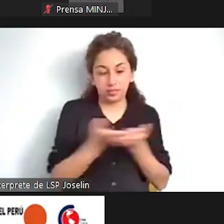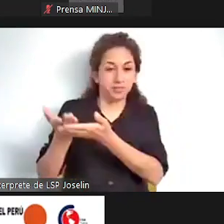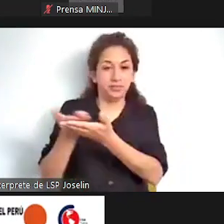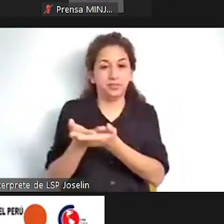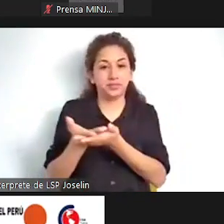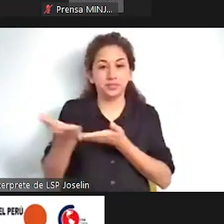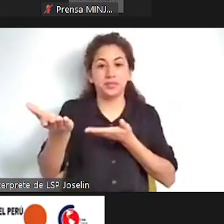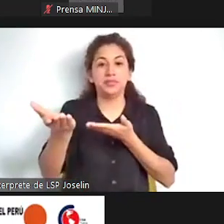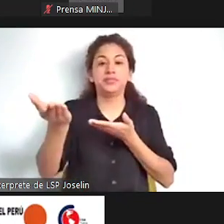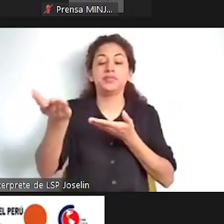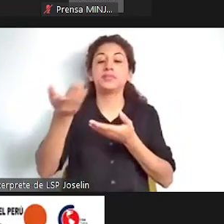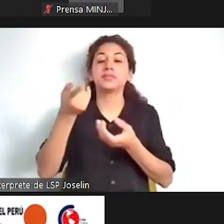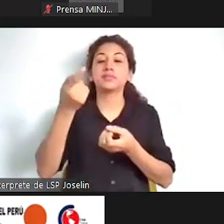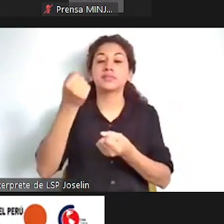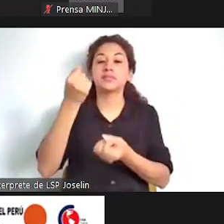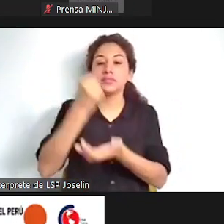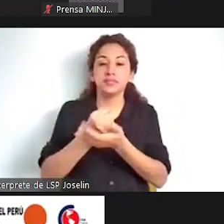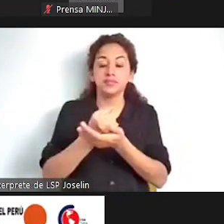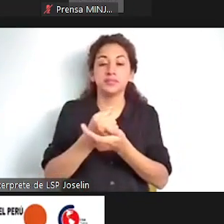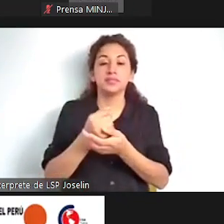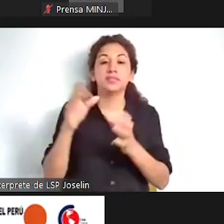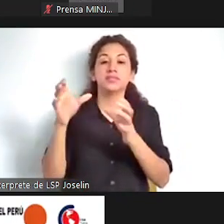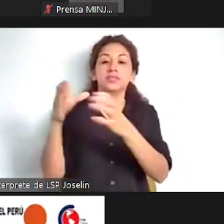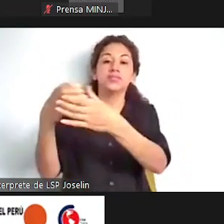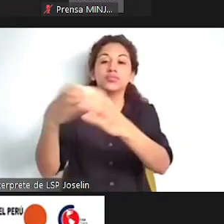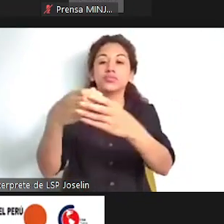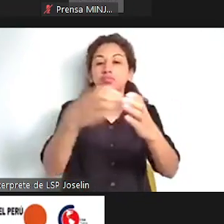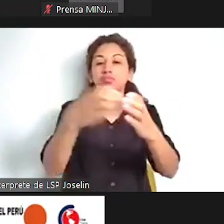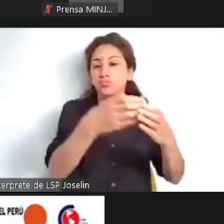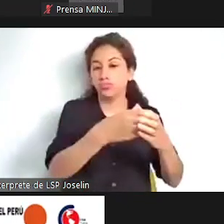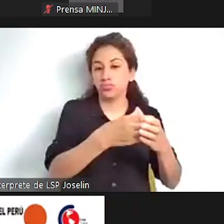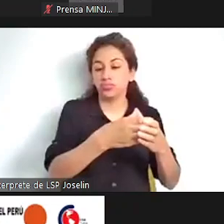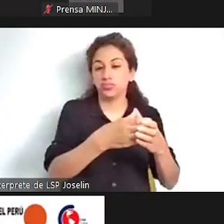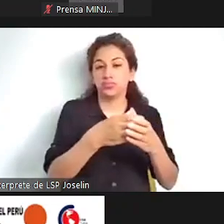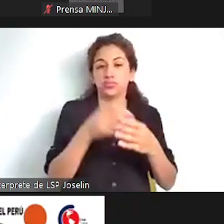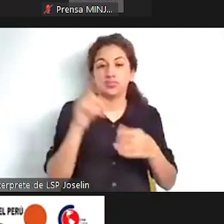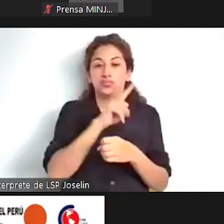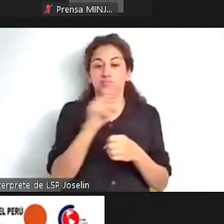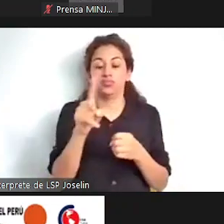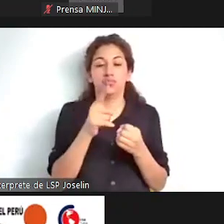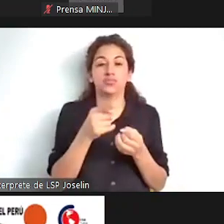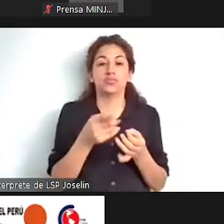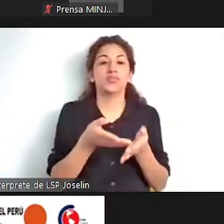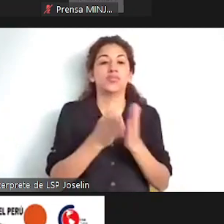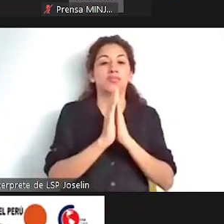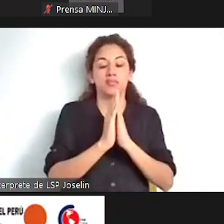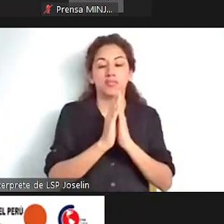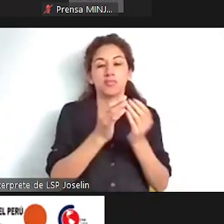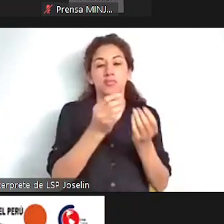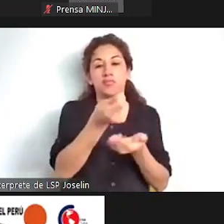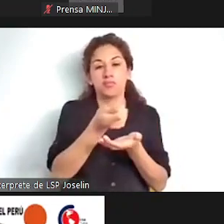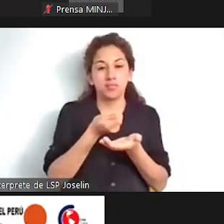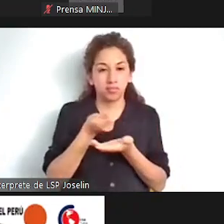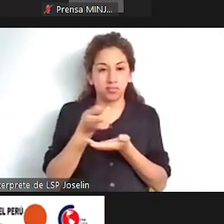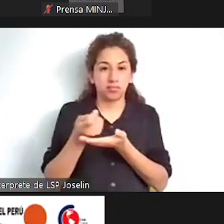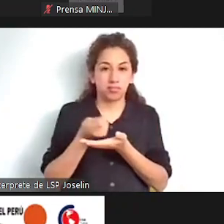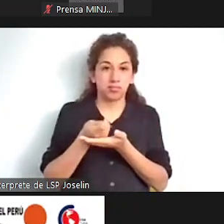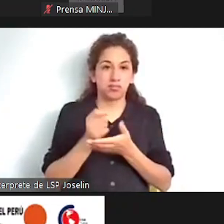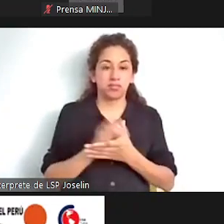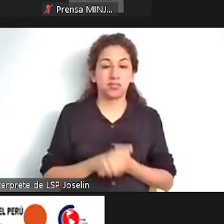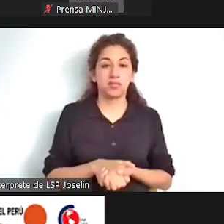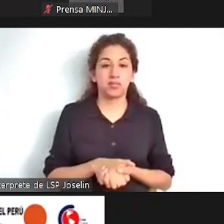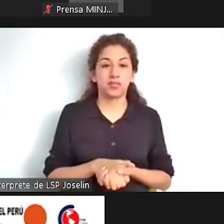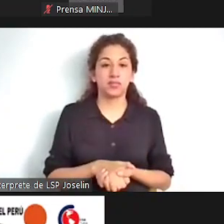institutional budget of the public entities involved without demanding additional resources from the public